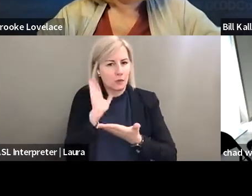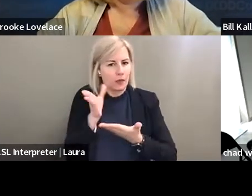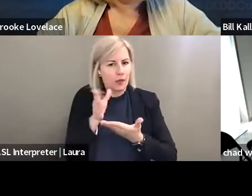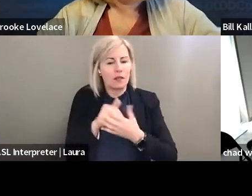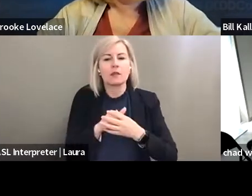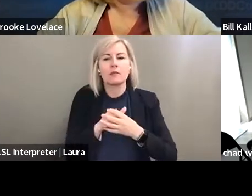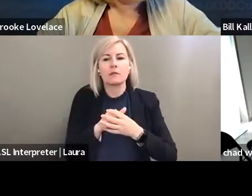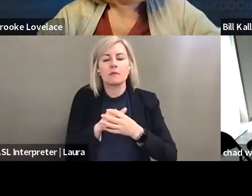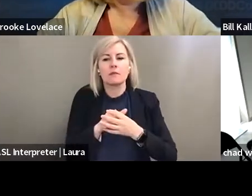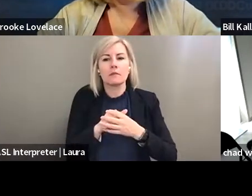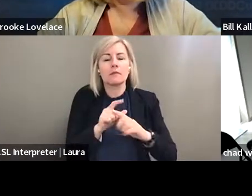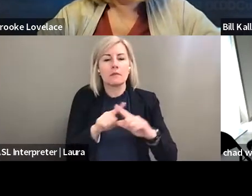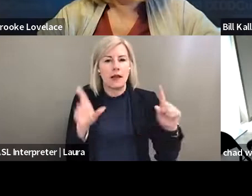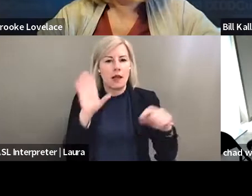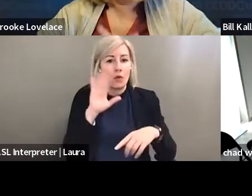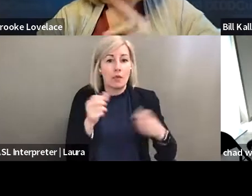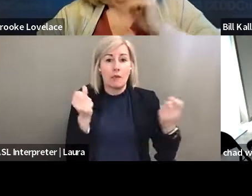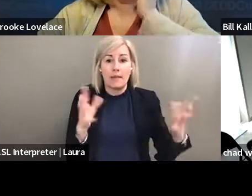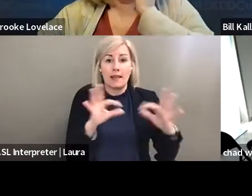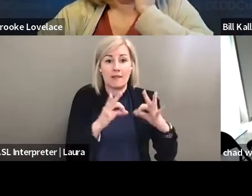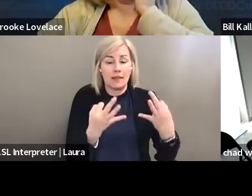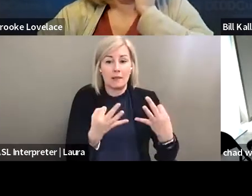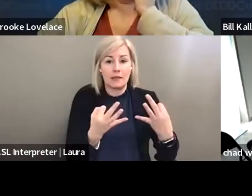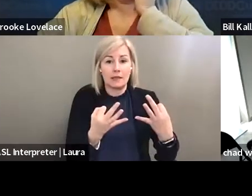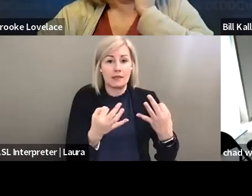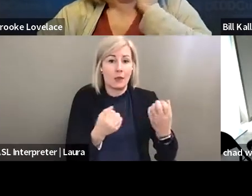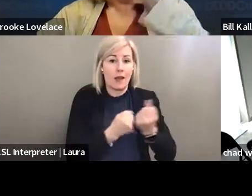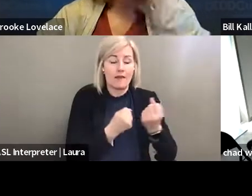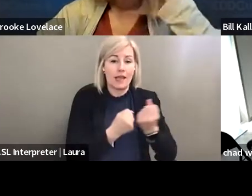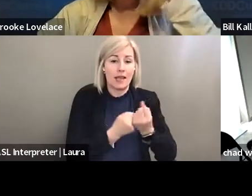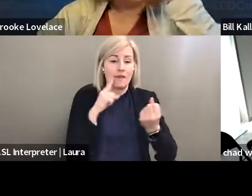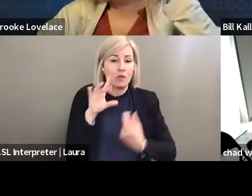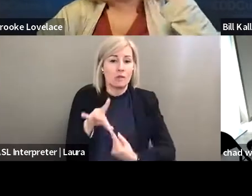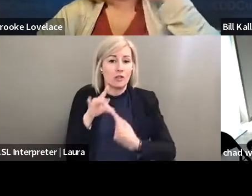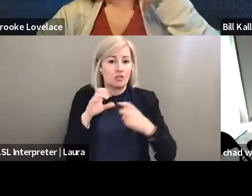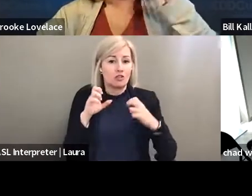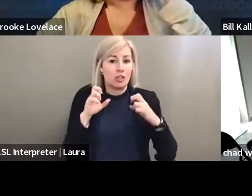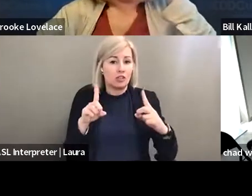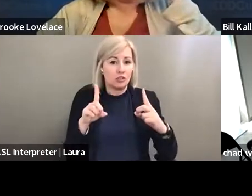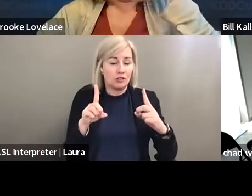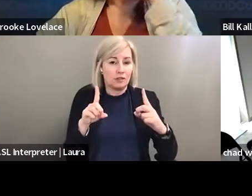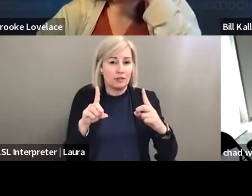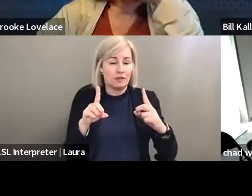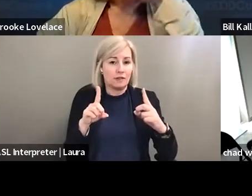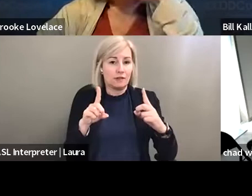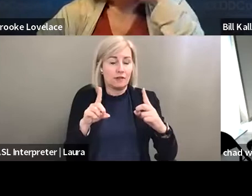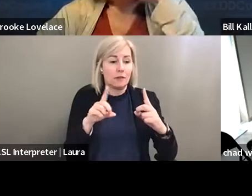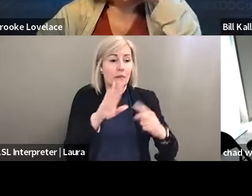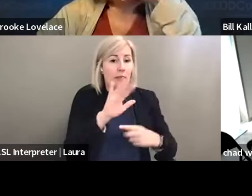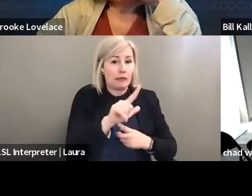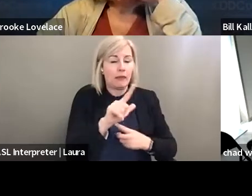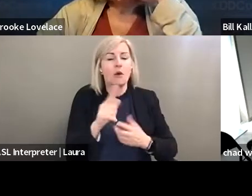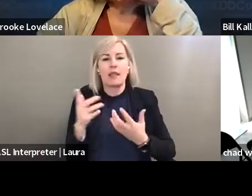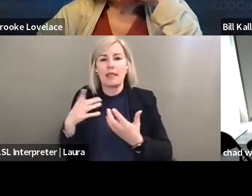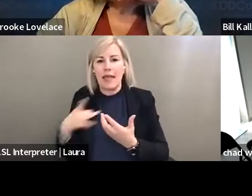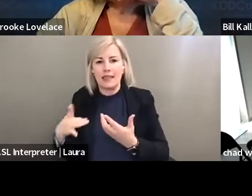do know that there were a fair number of families that were advocating for the special education bill that also like this bill. So